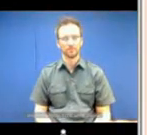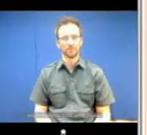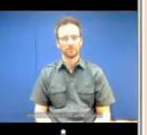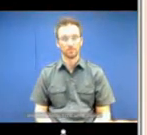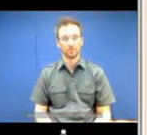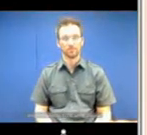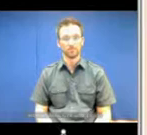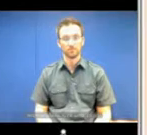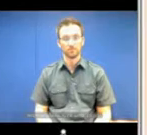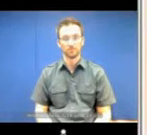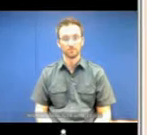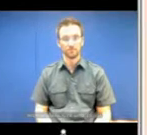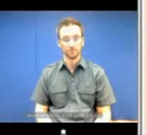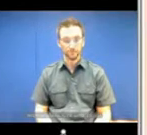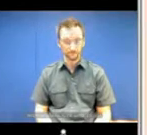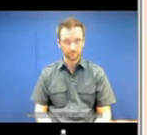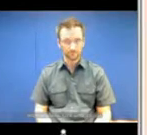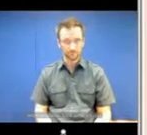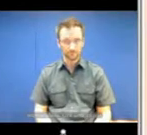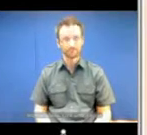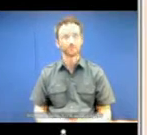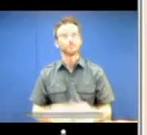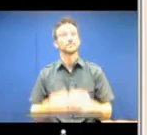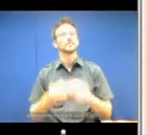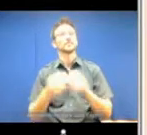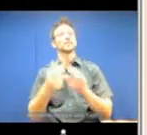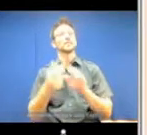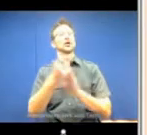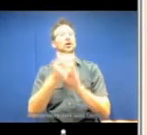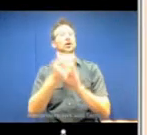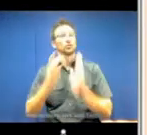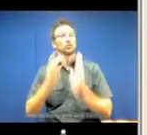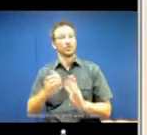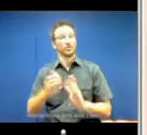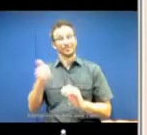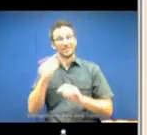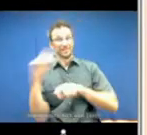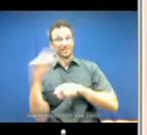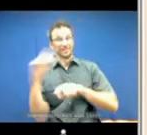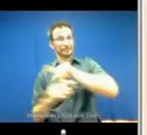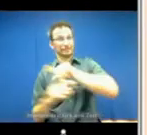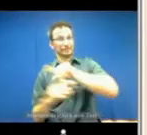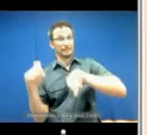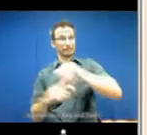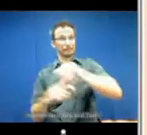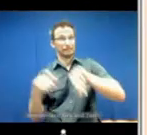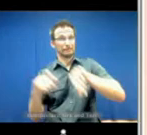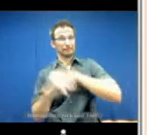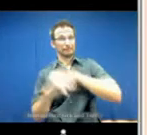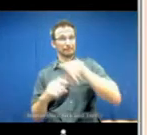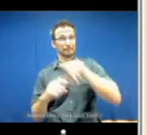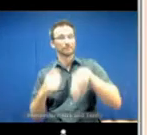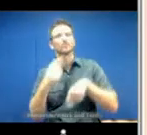The attorney asking the questions is the red oval. That's the deposing attorney.